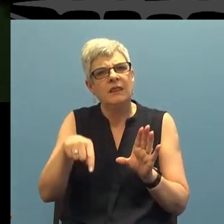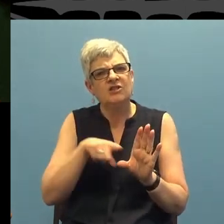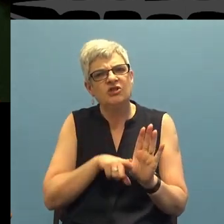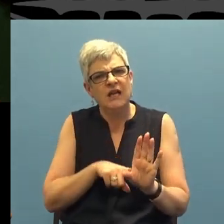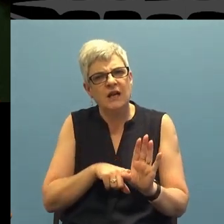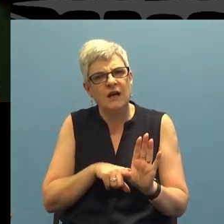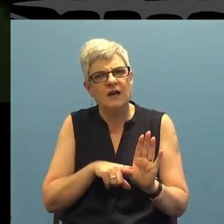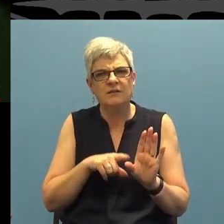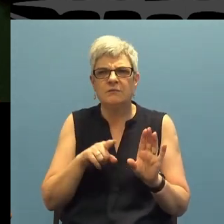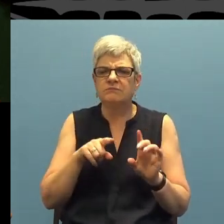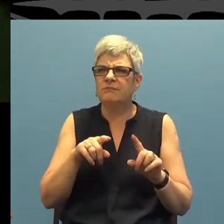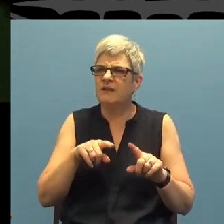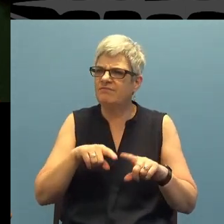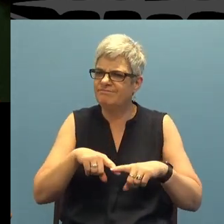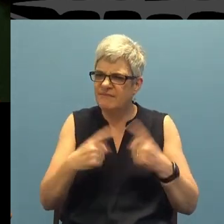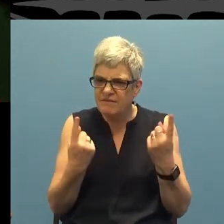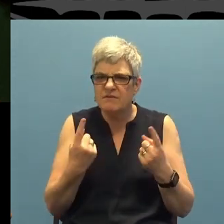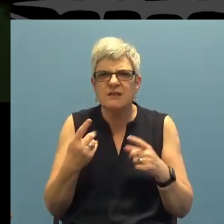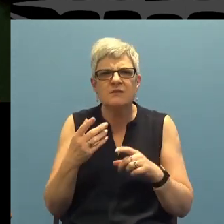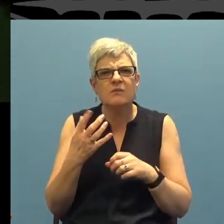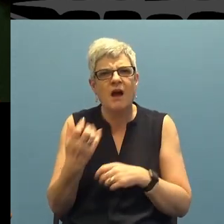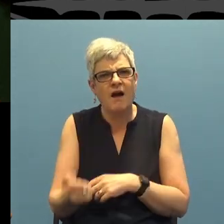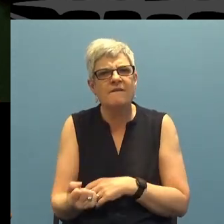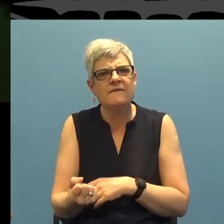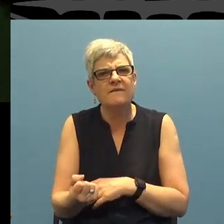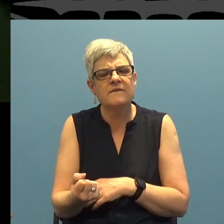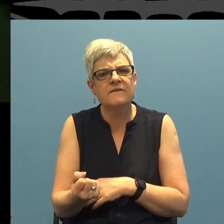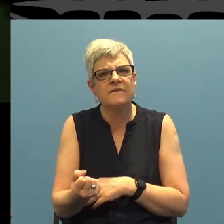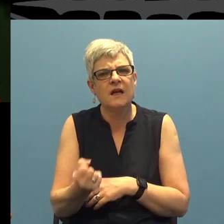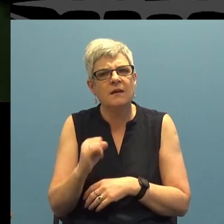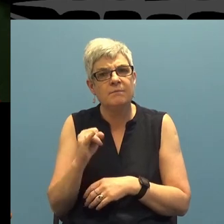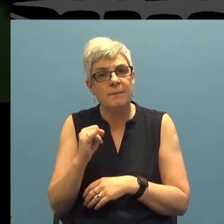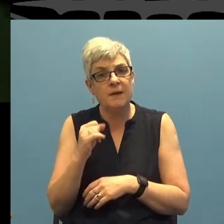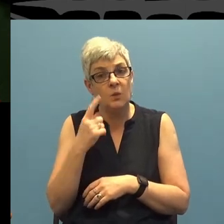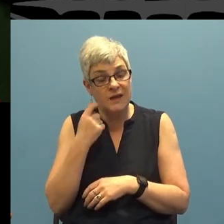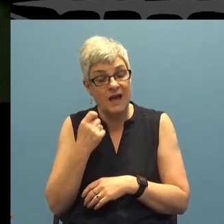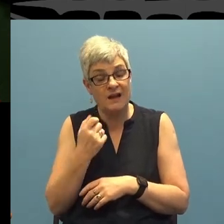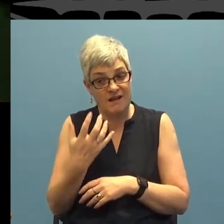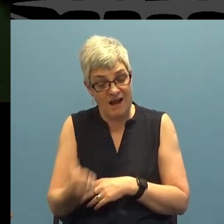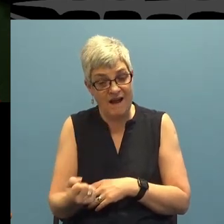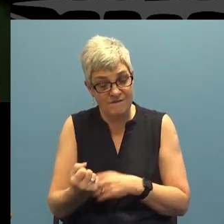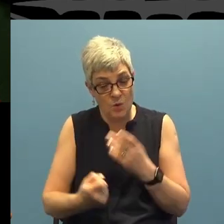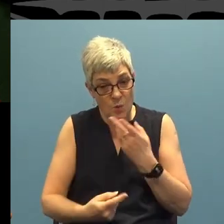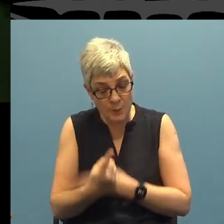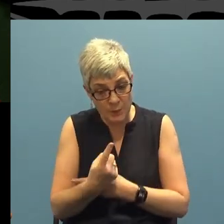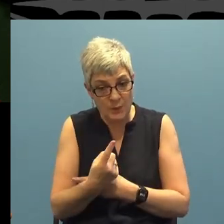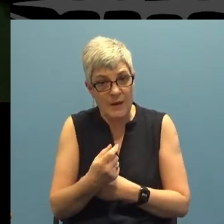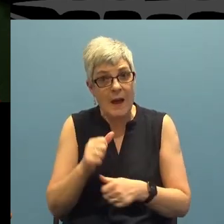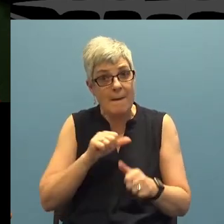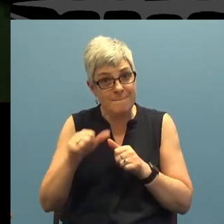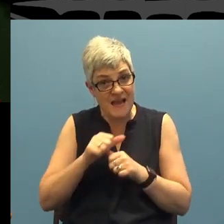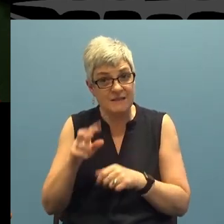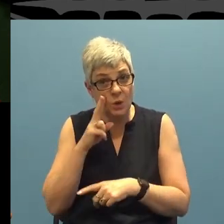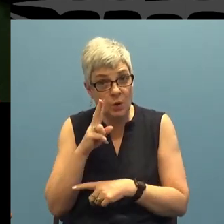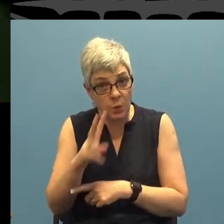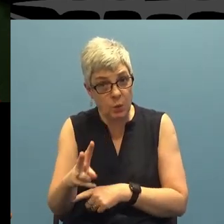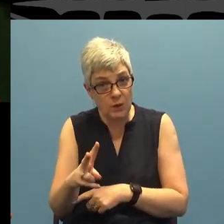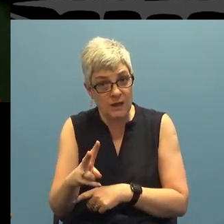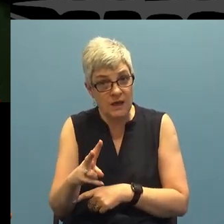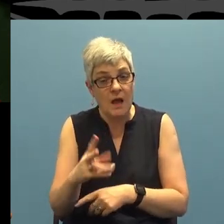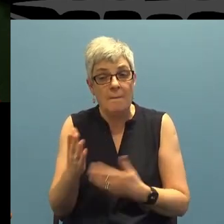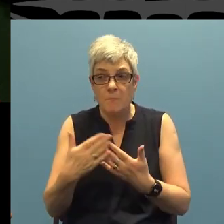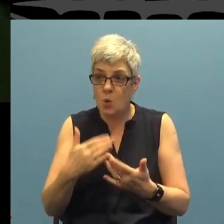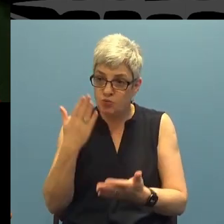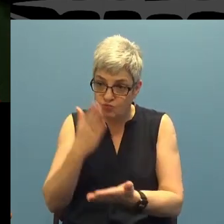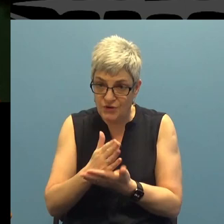with the differences that we have, maybe we can take the chance to have a better look, a closer look, a more realistic